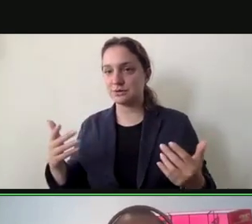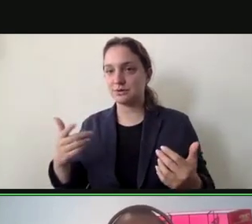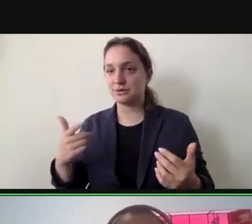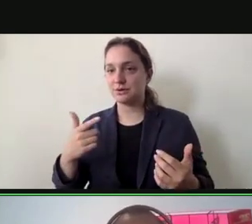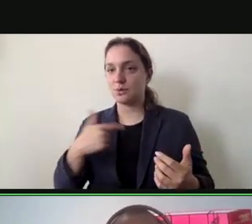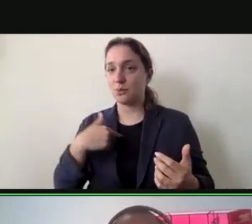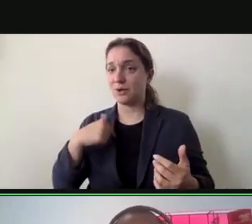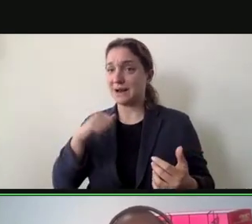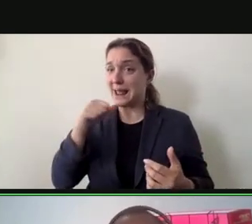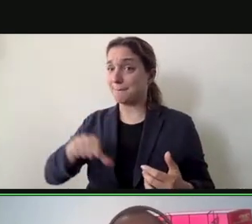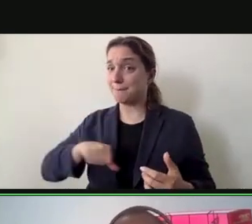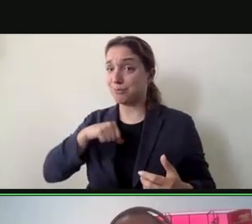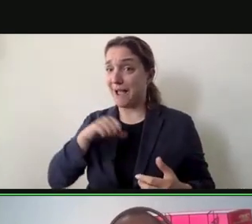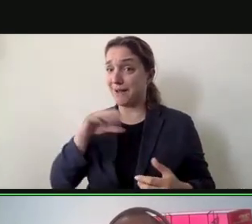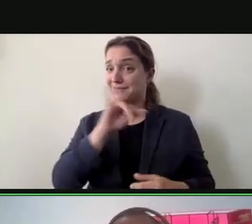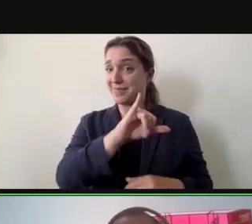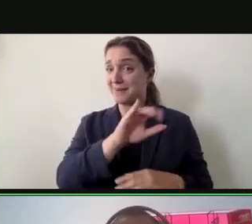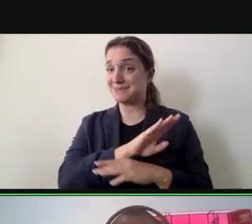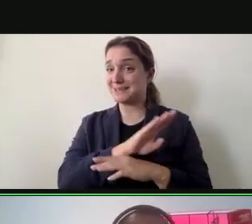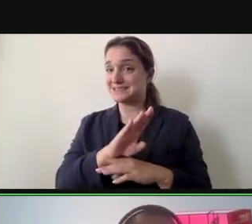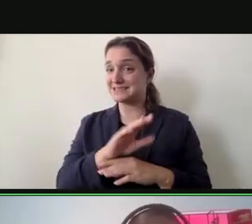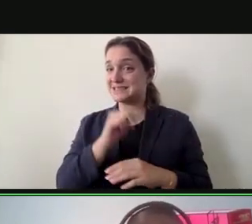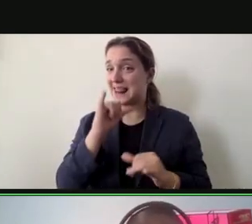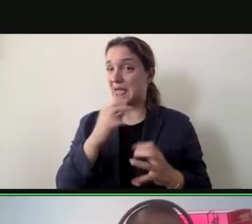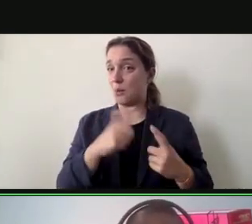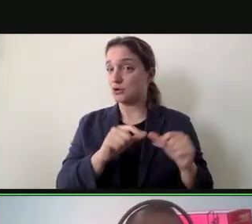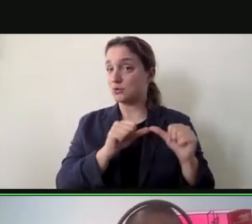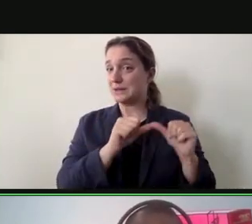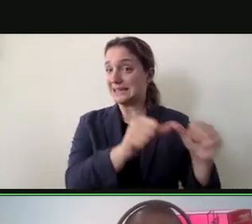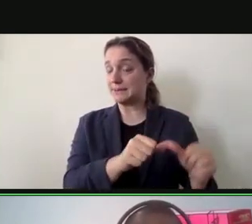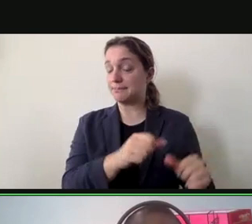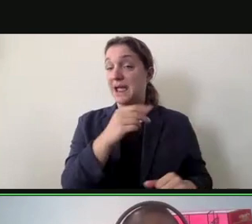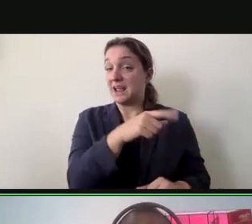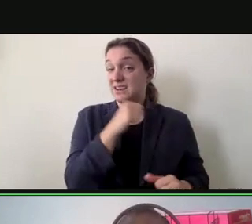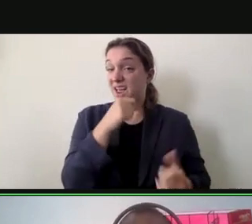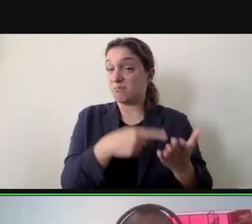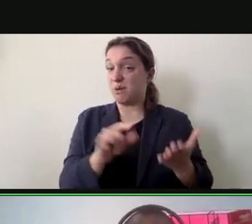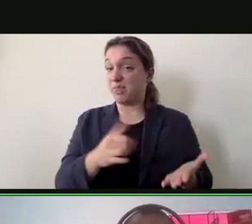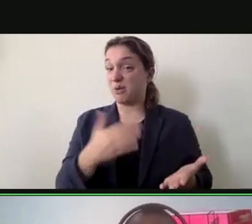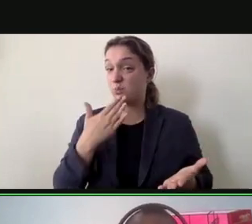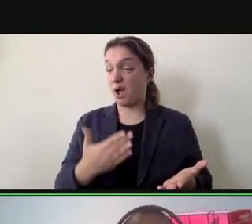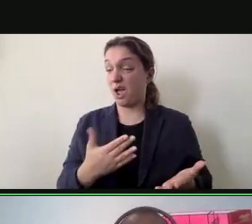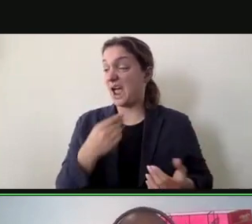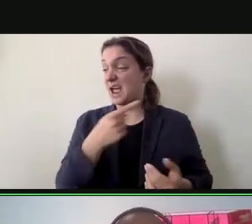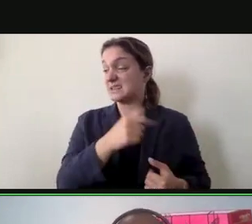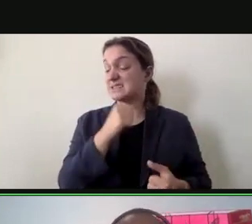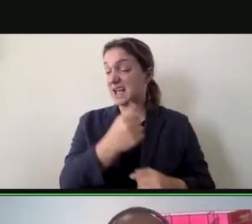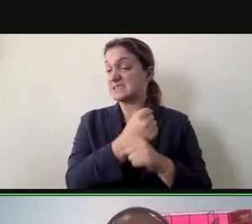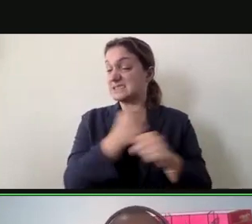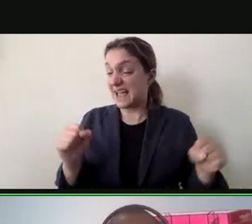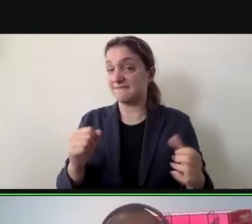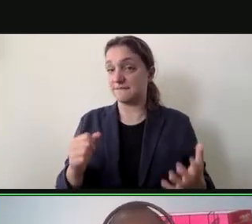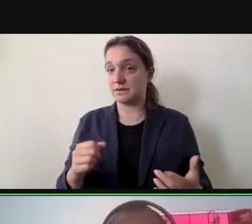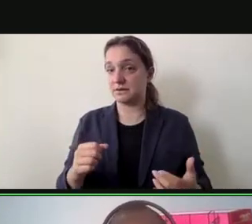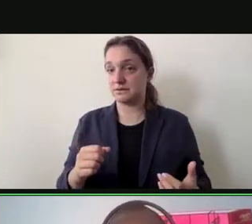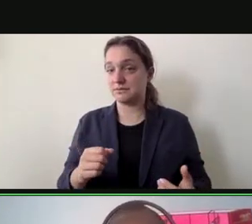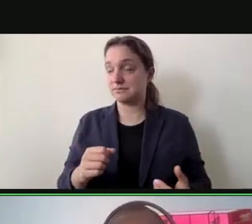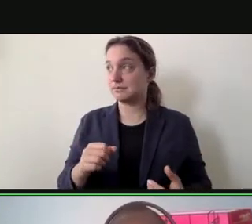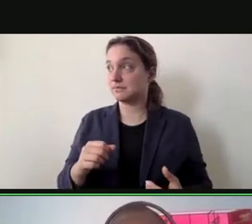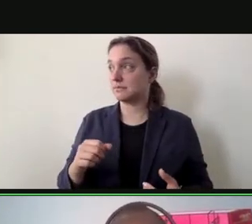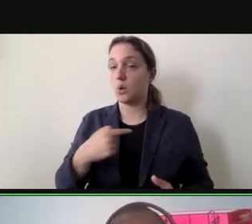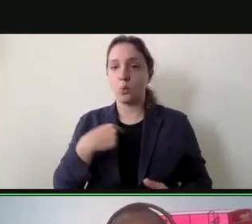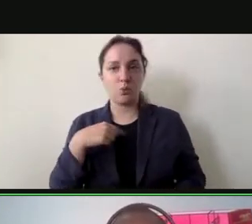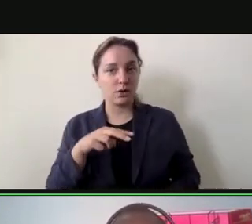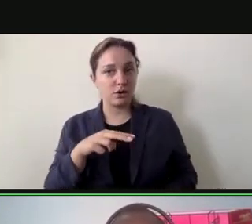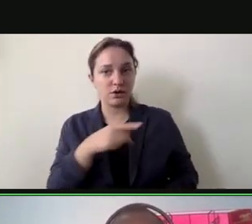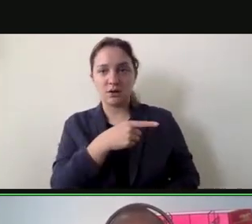proud of the way we make money right now. It actually doesn't pay as well, and it's just not safe. We'd far rather have a job